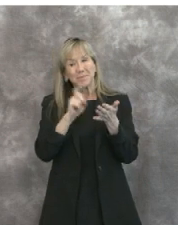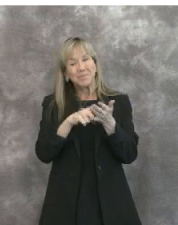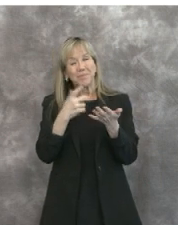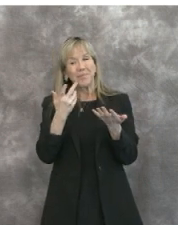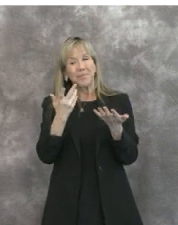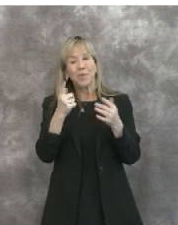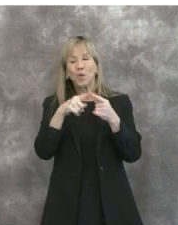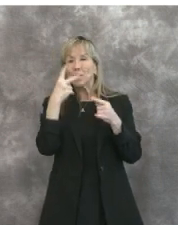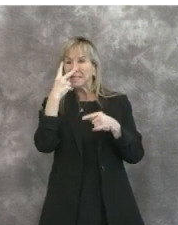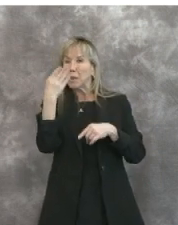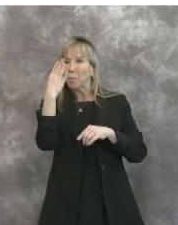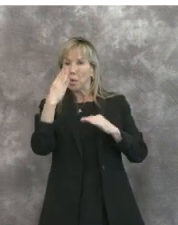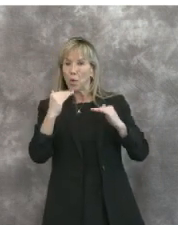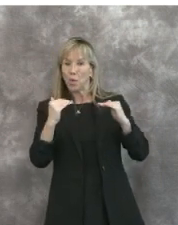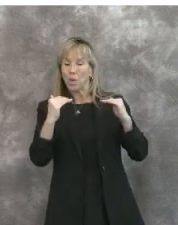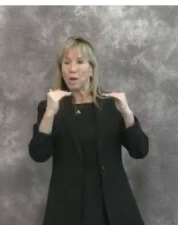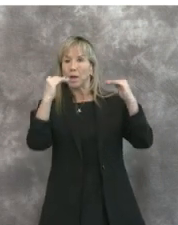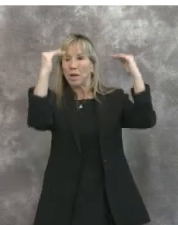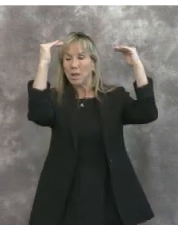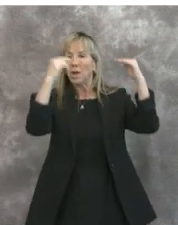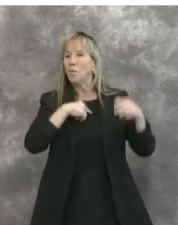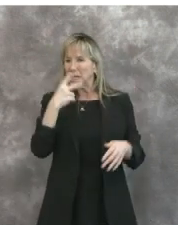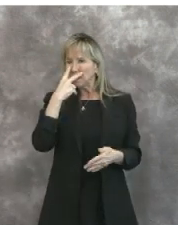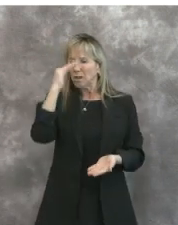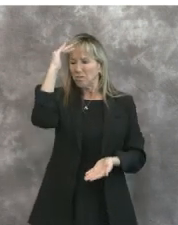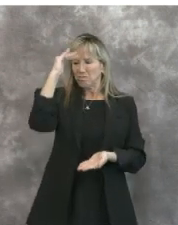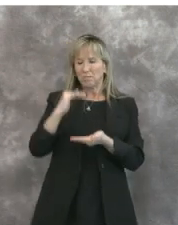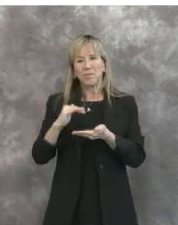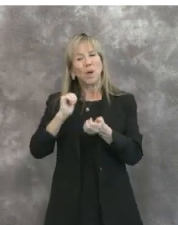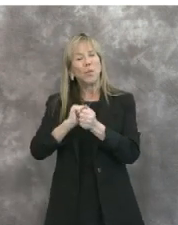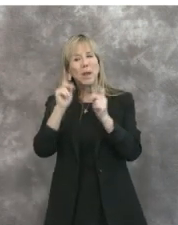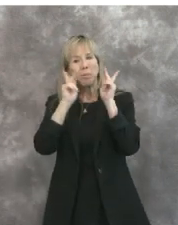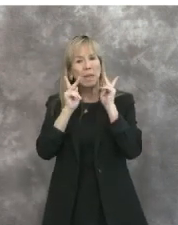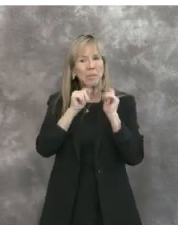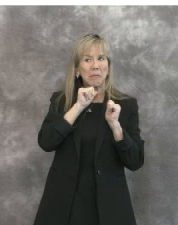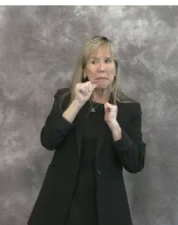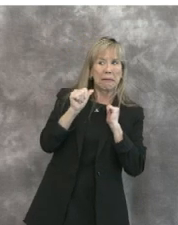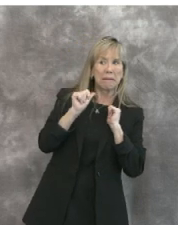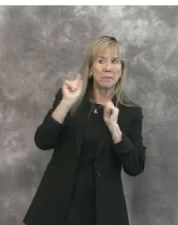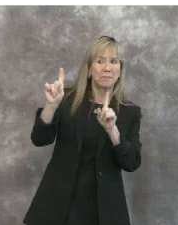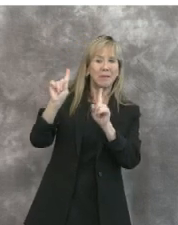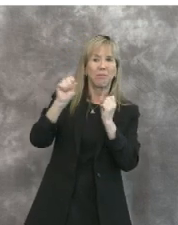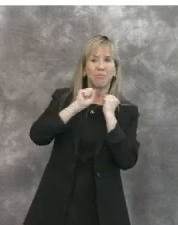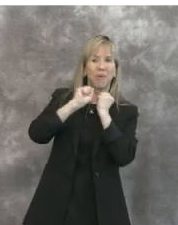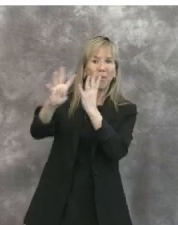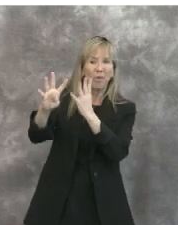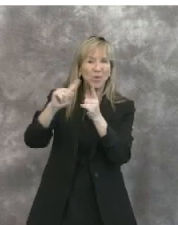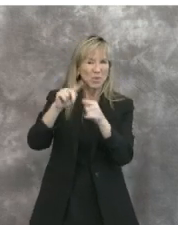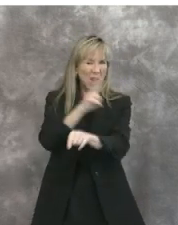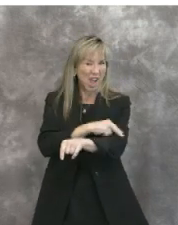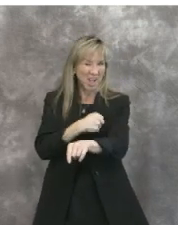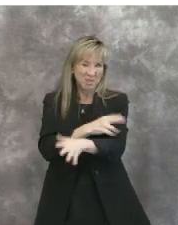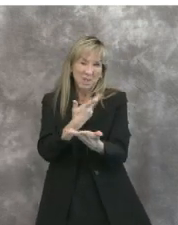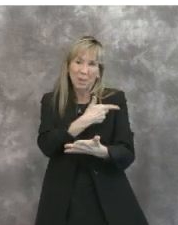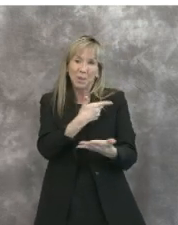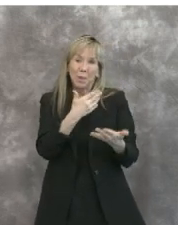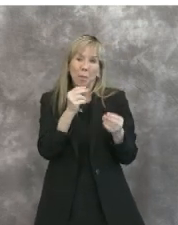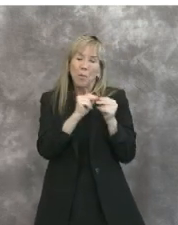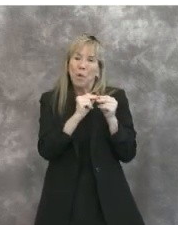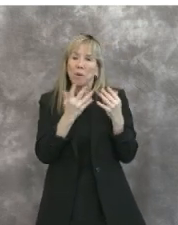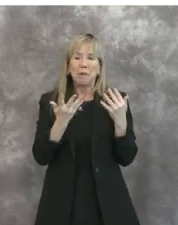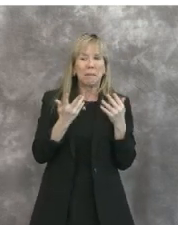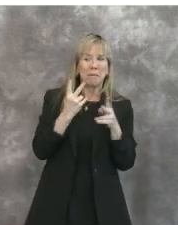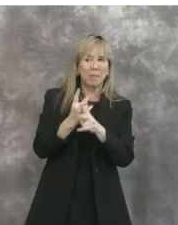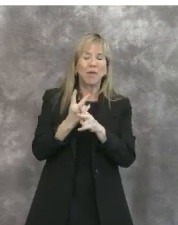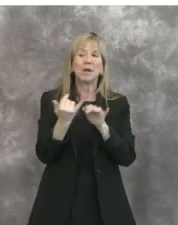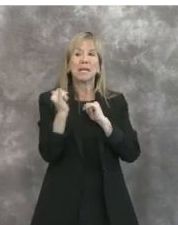a significant decrease in individuals going to the hospital when things they normally would have gone. We expect people to begin going